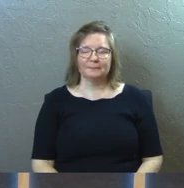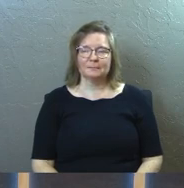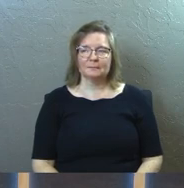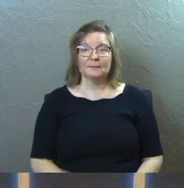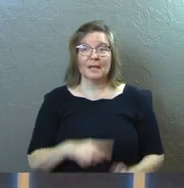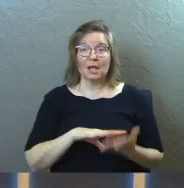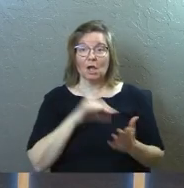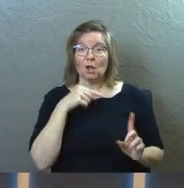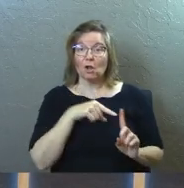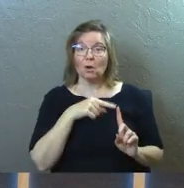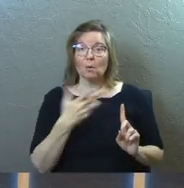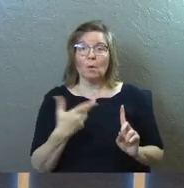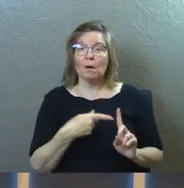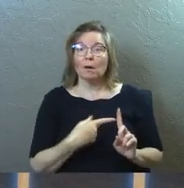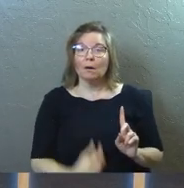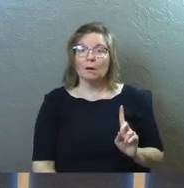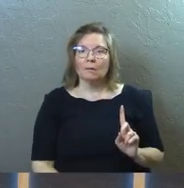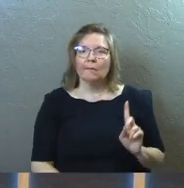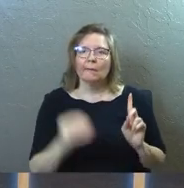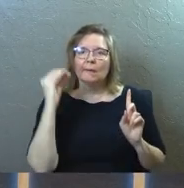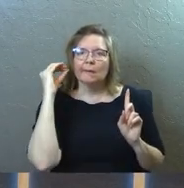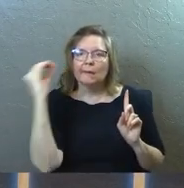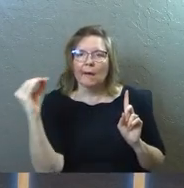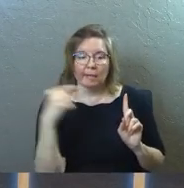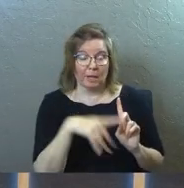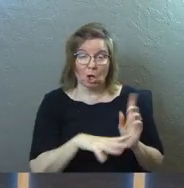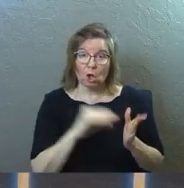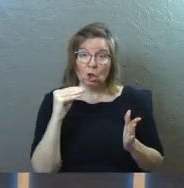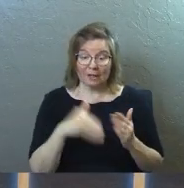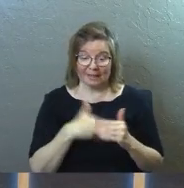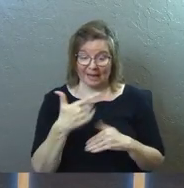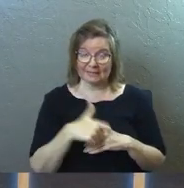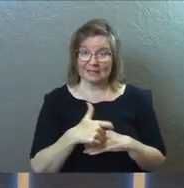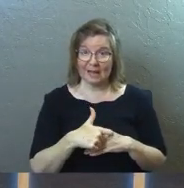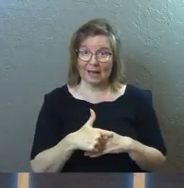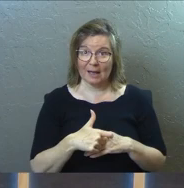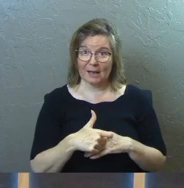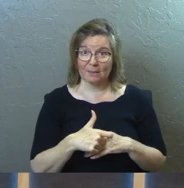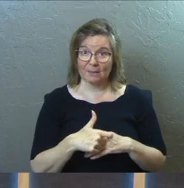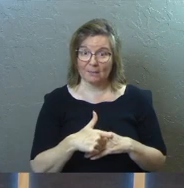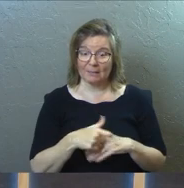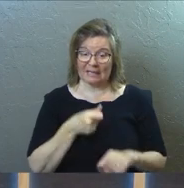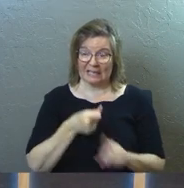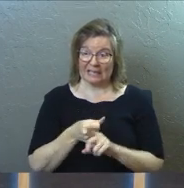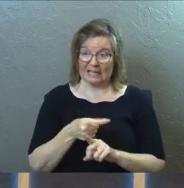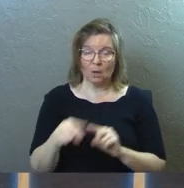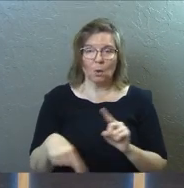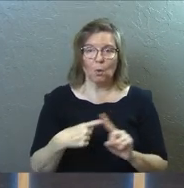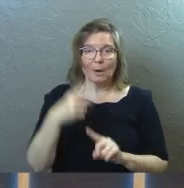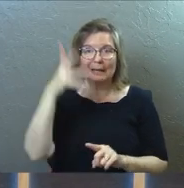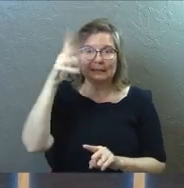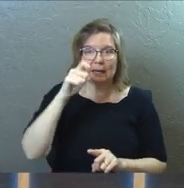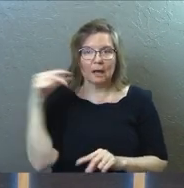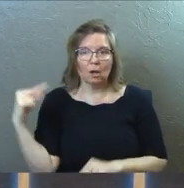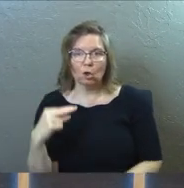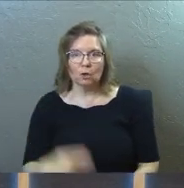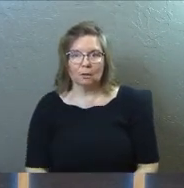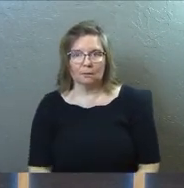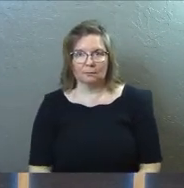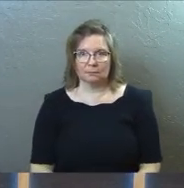What has he learned? Nothing. He's learned next time, hit her when dad's not in the room.